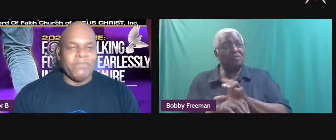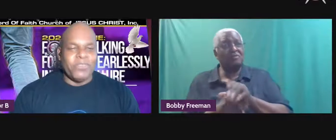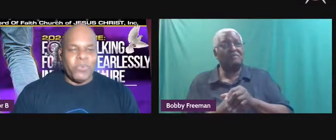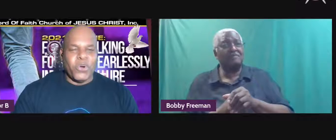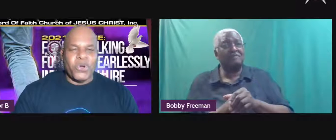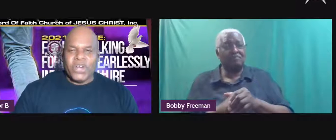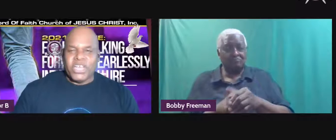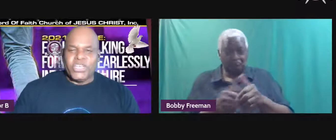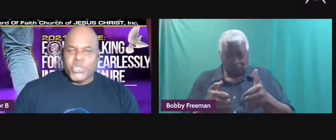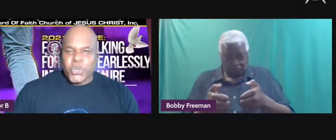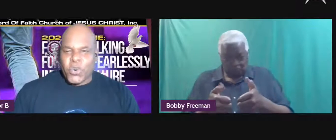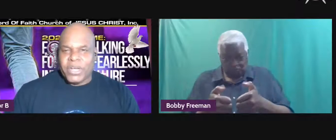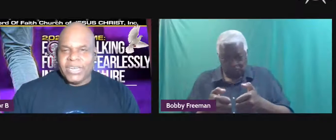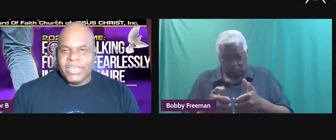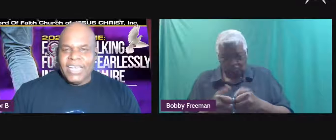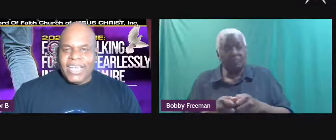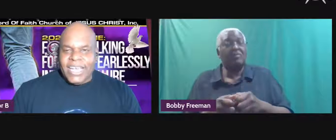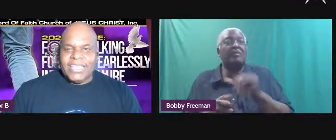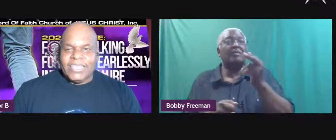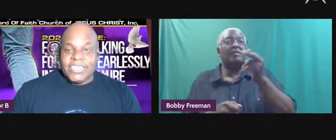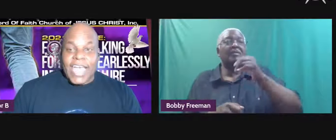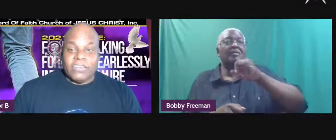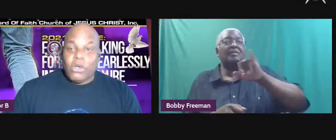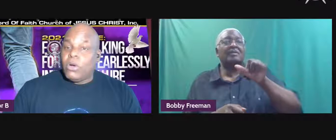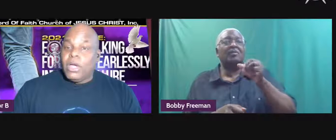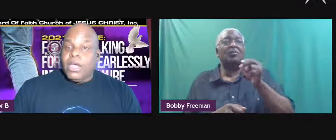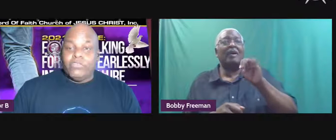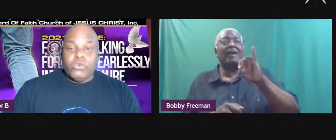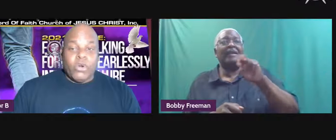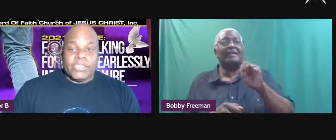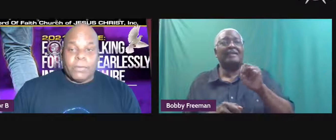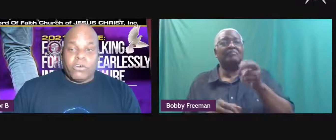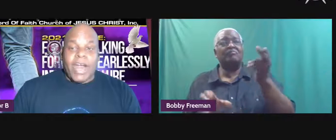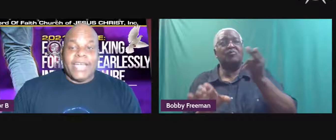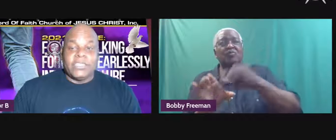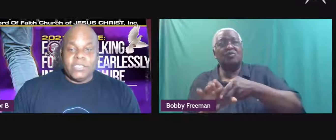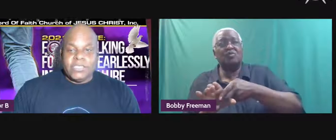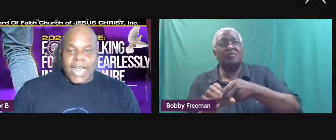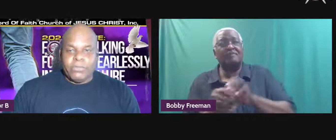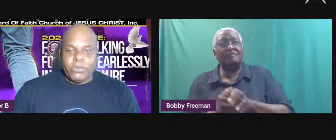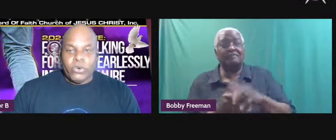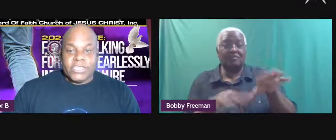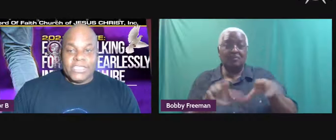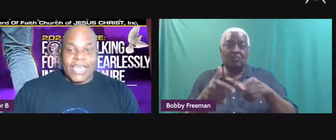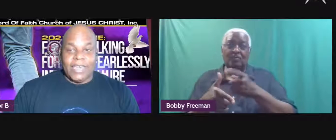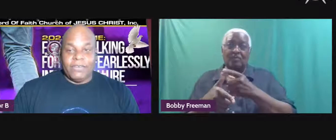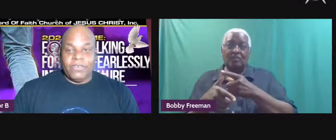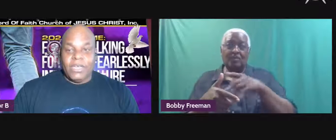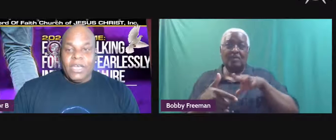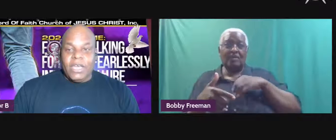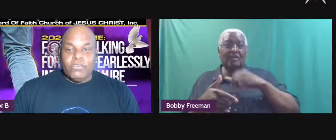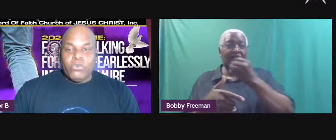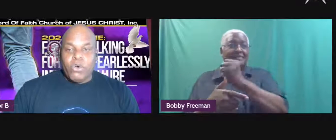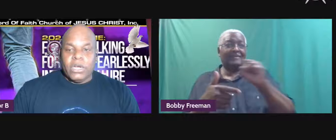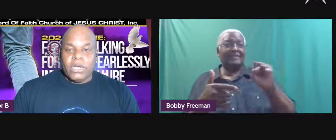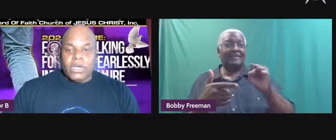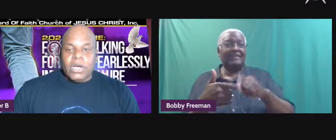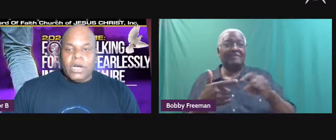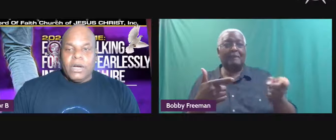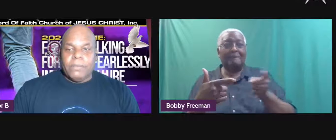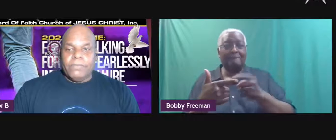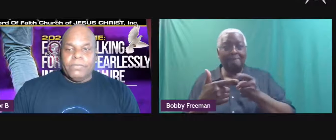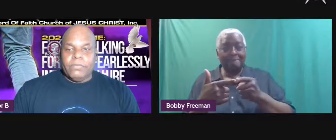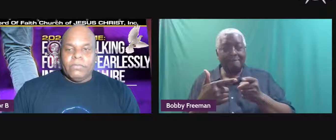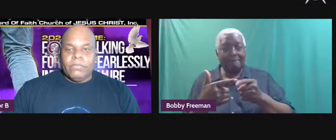Just type the word join in the chat. So if you want to accept Christ, type the word save. If you want to